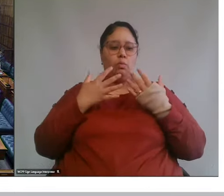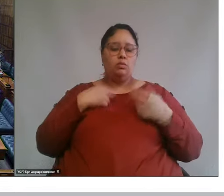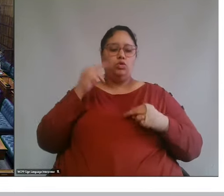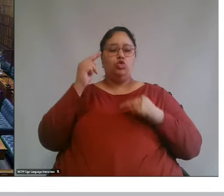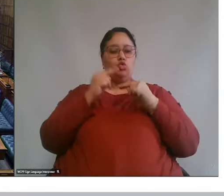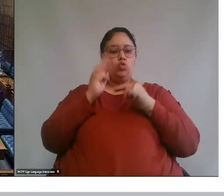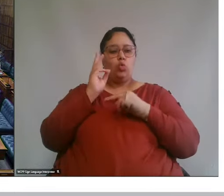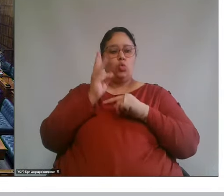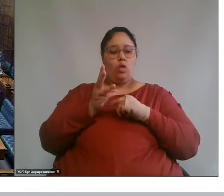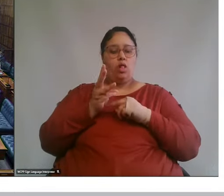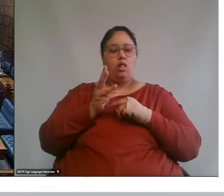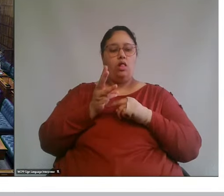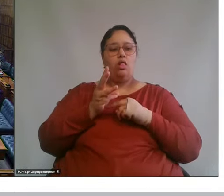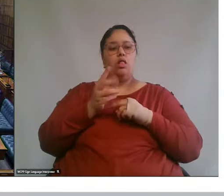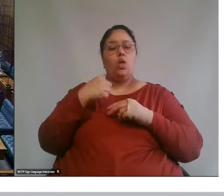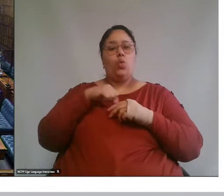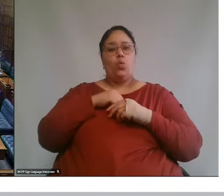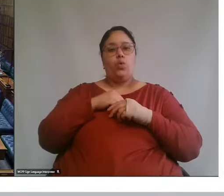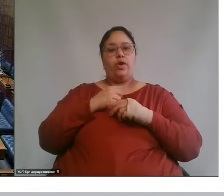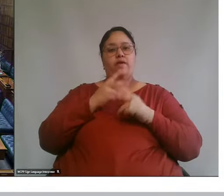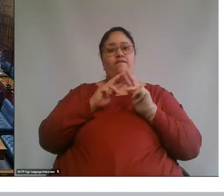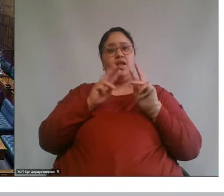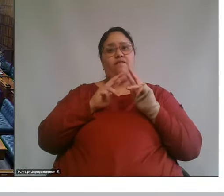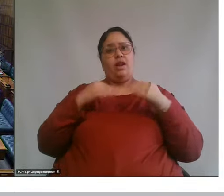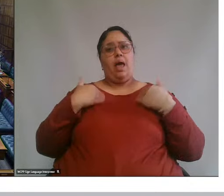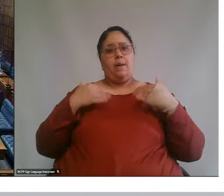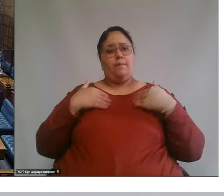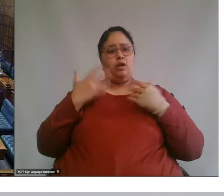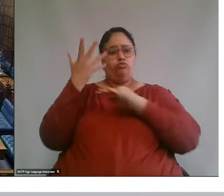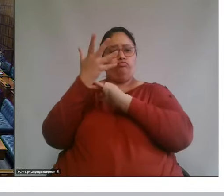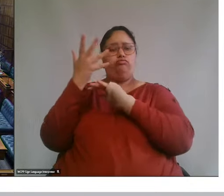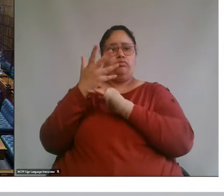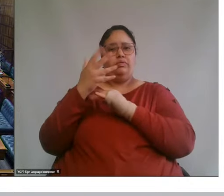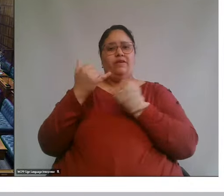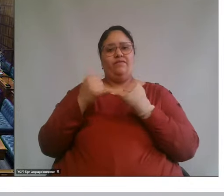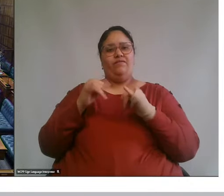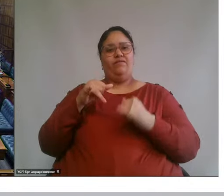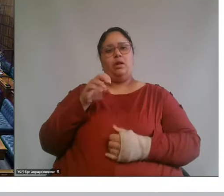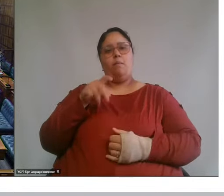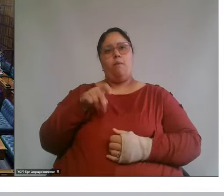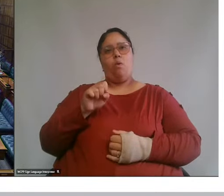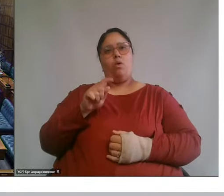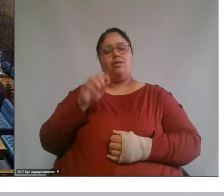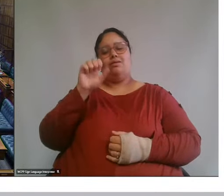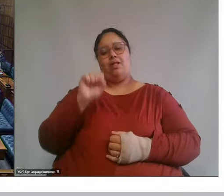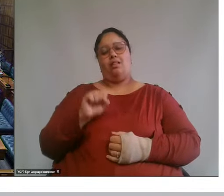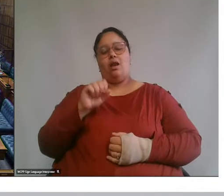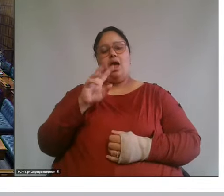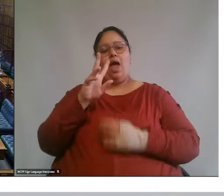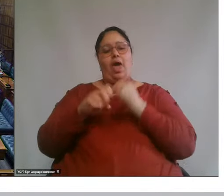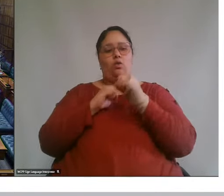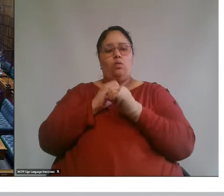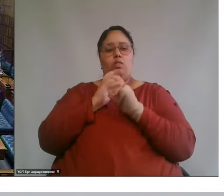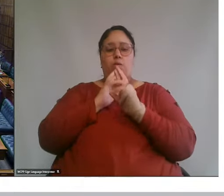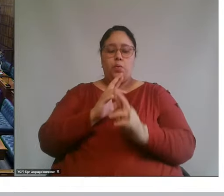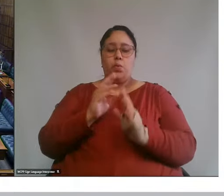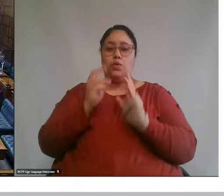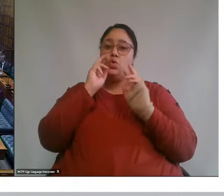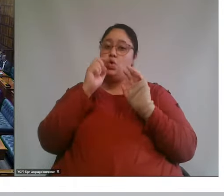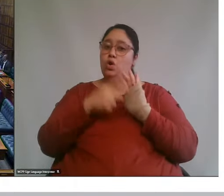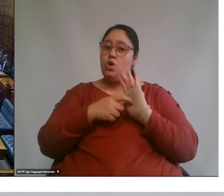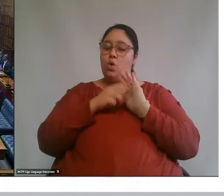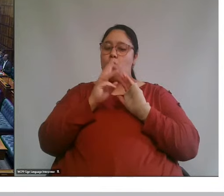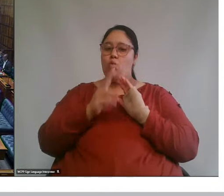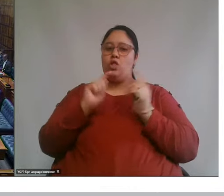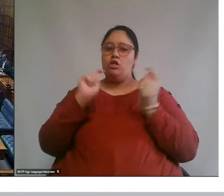brief uh we are very happy to present the Free Port sana's uh annual report you'll also notice the change